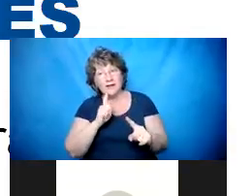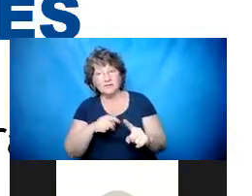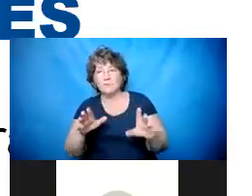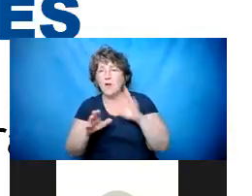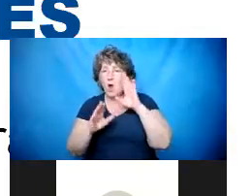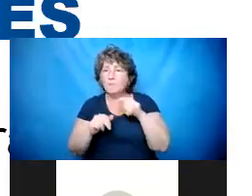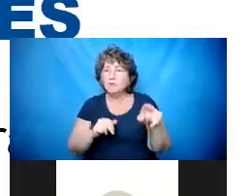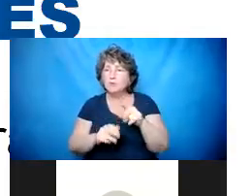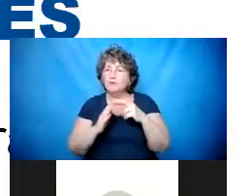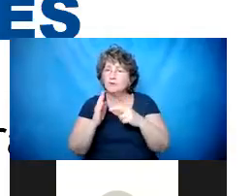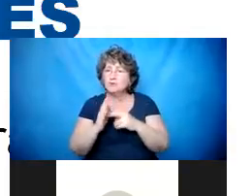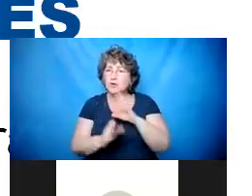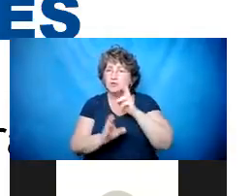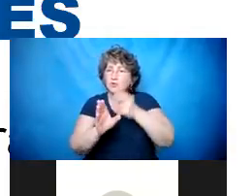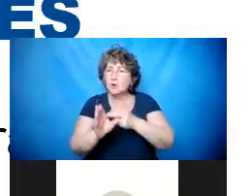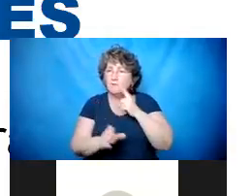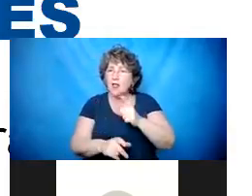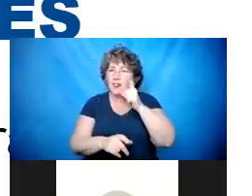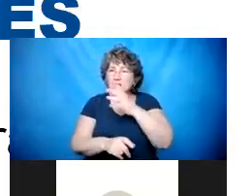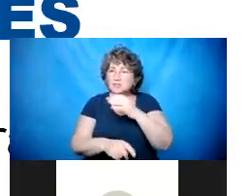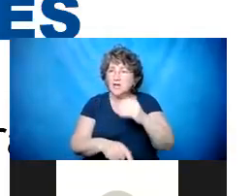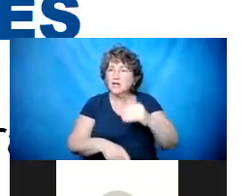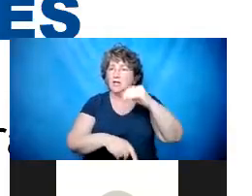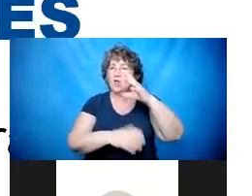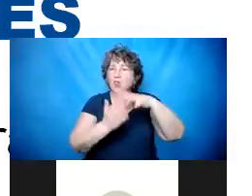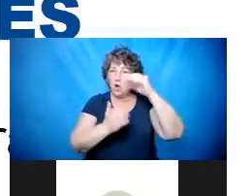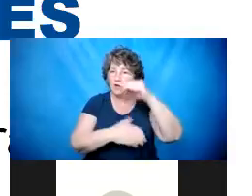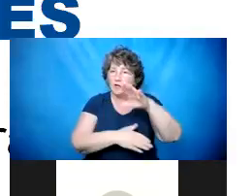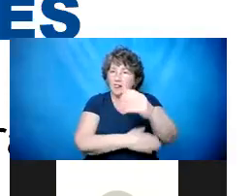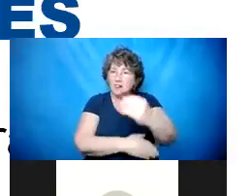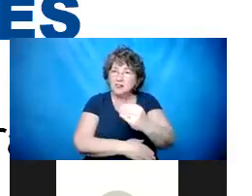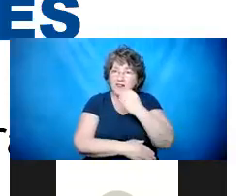and Learn this Friday at noon. You can register at